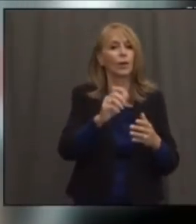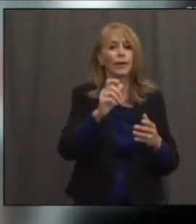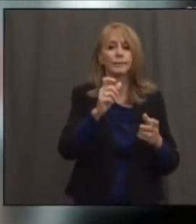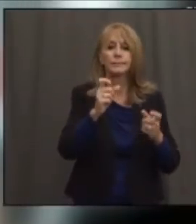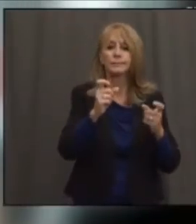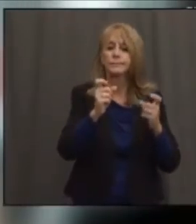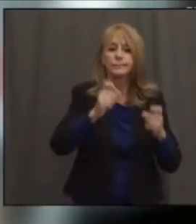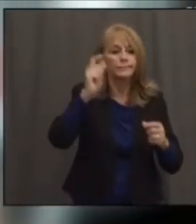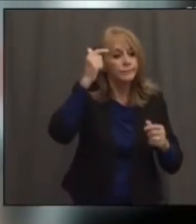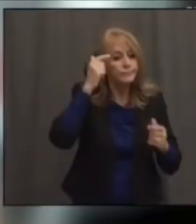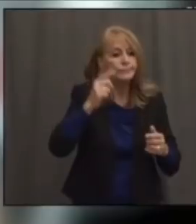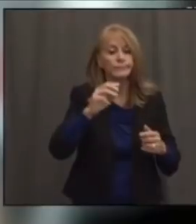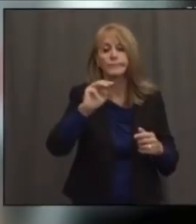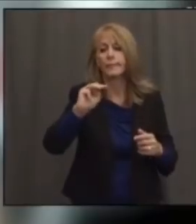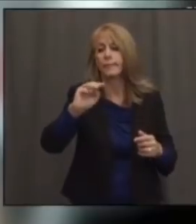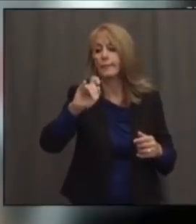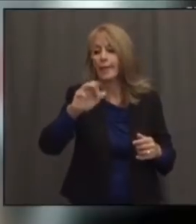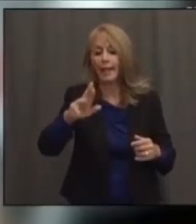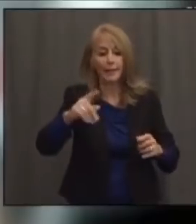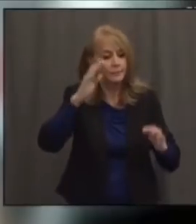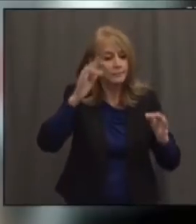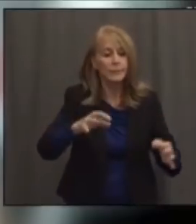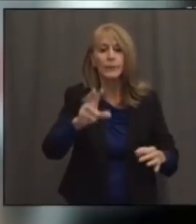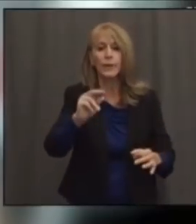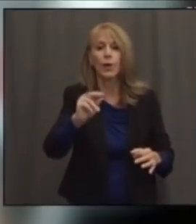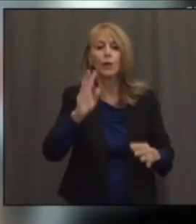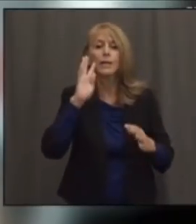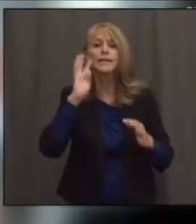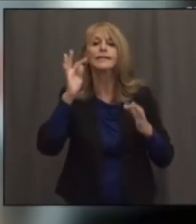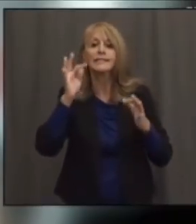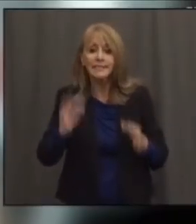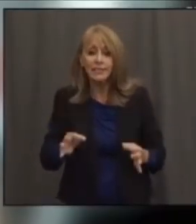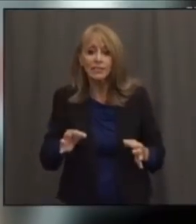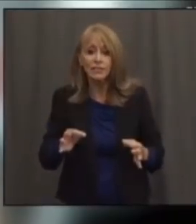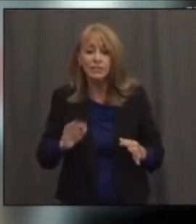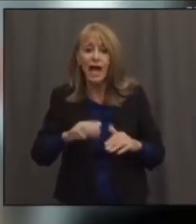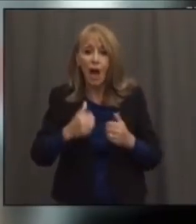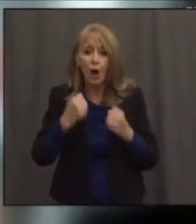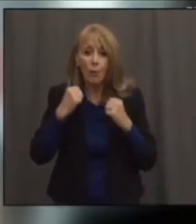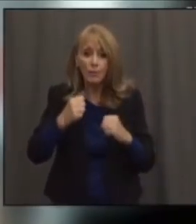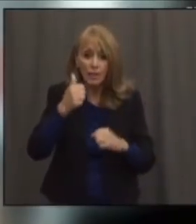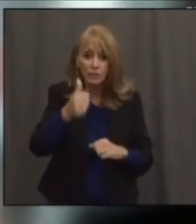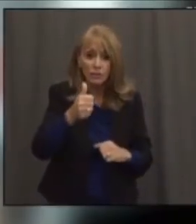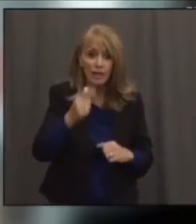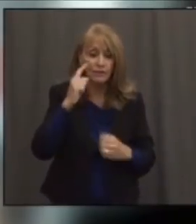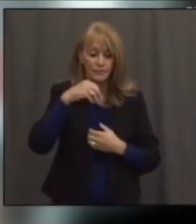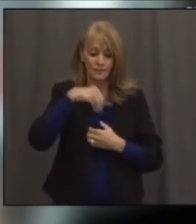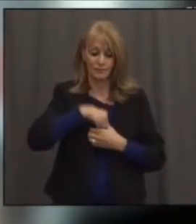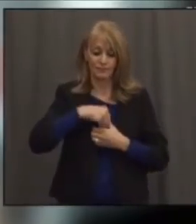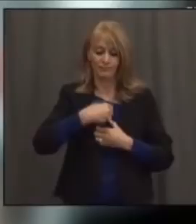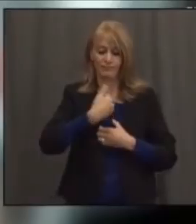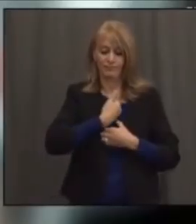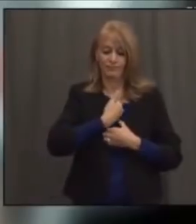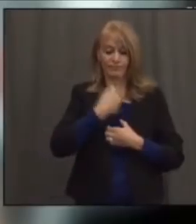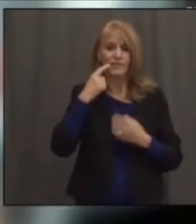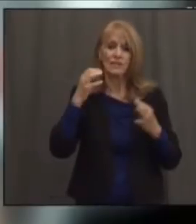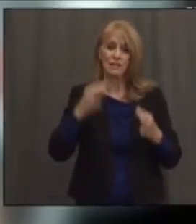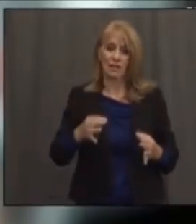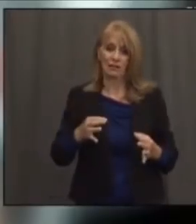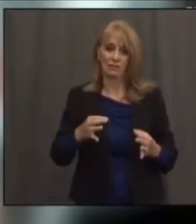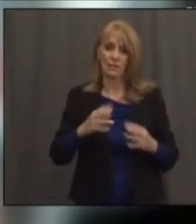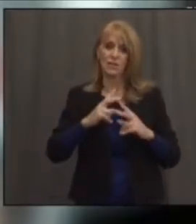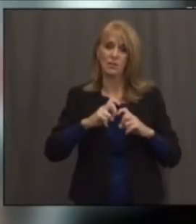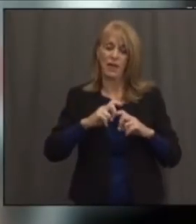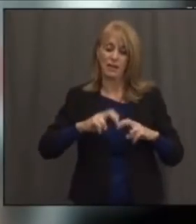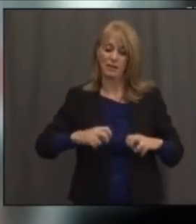or mayors or governors. The decisions we make about how to protect ourselves are going to have to be personal decisions that we make based on our own assessment